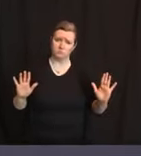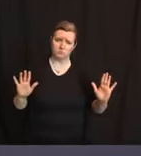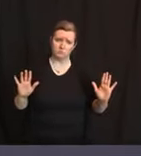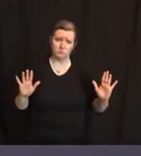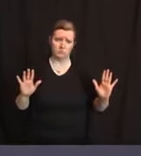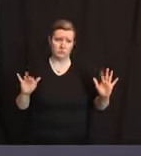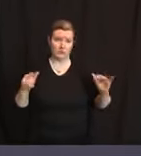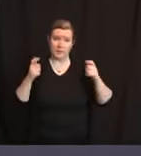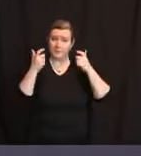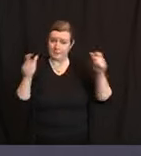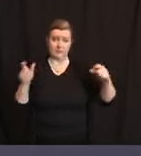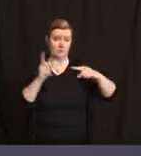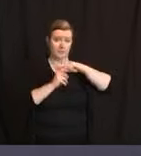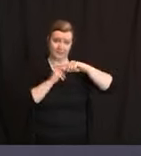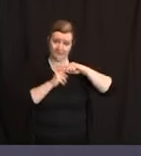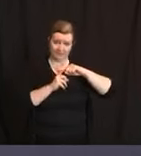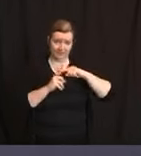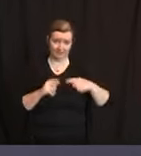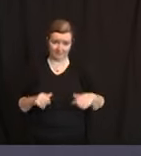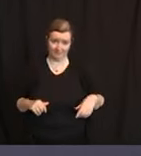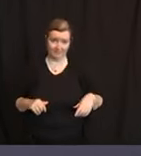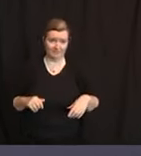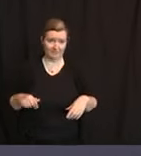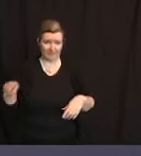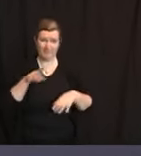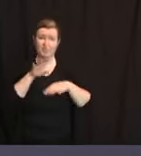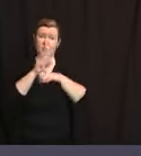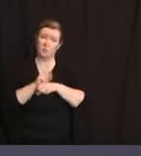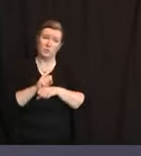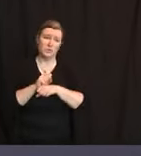blessing. Thank you. We're going to go to Elise if we could, Matt.